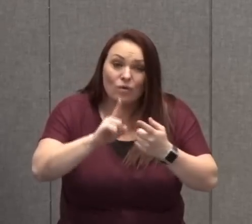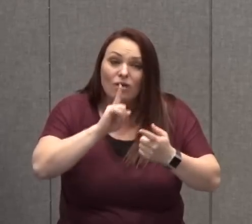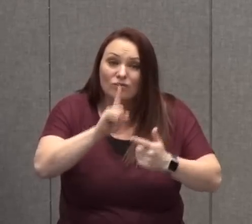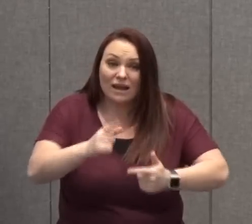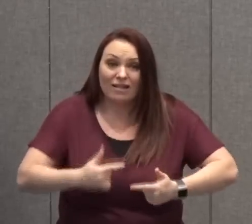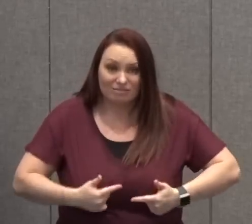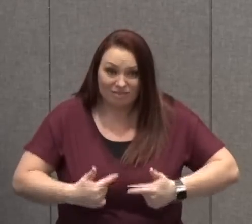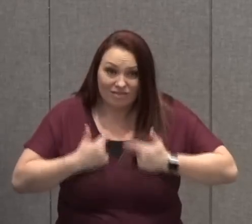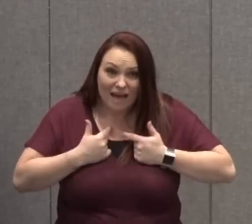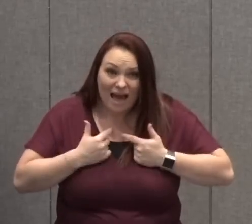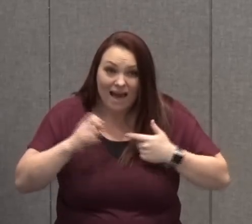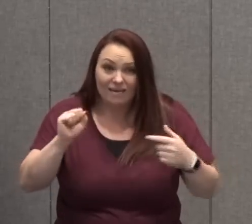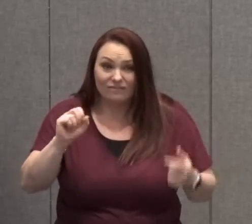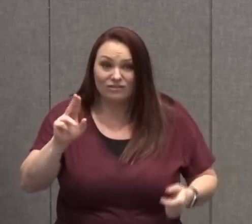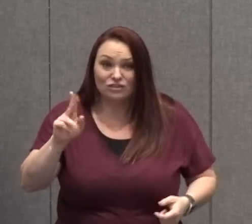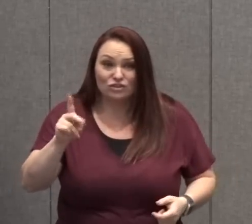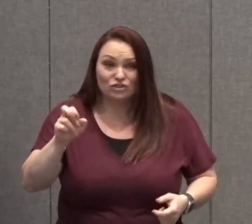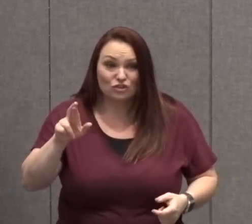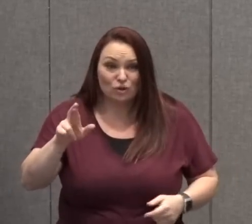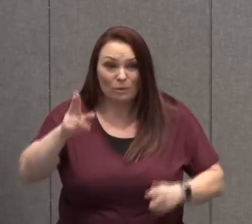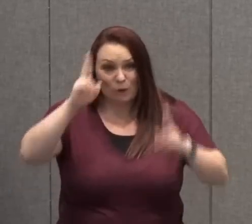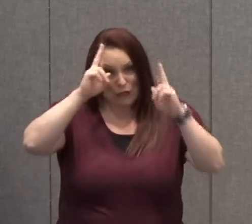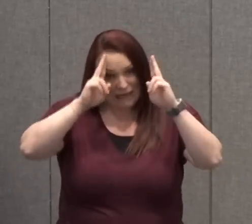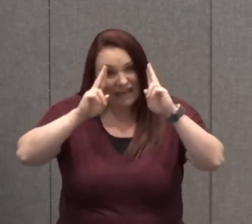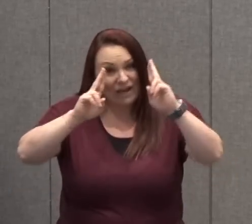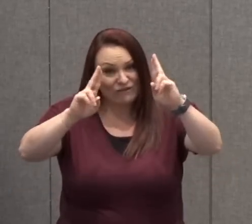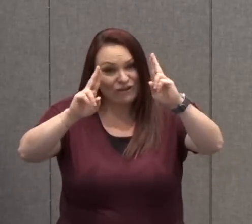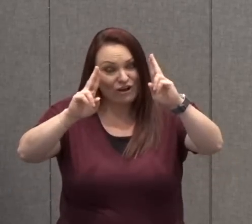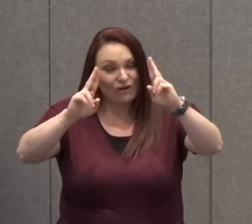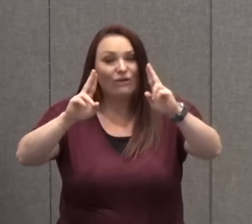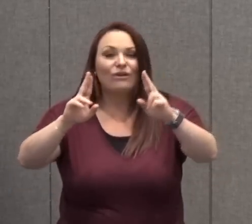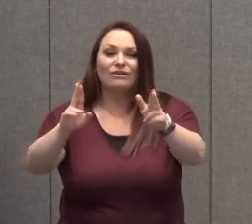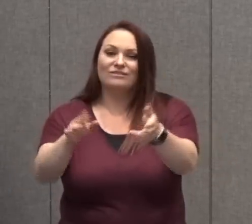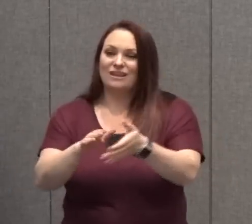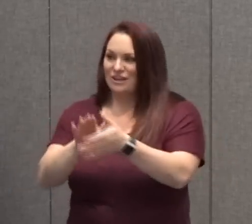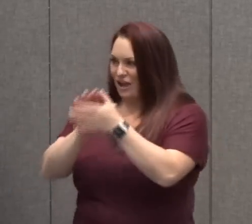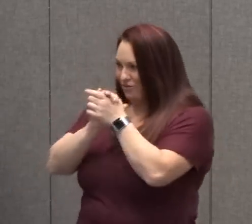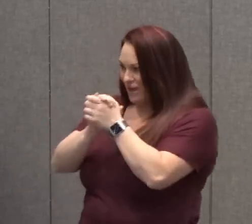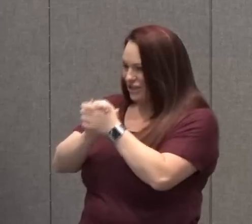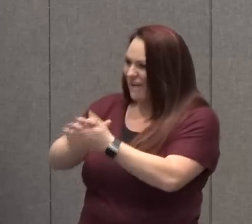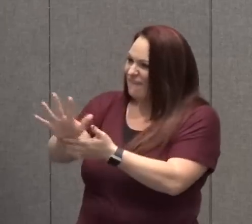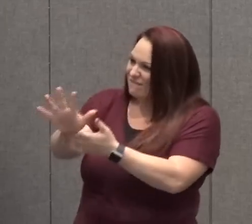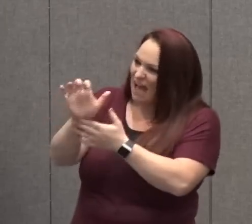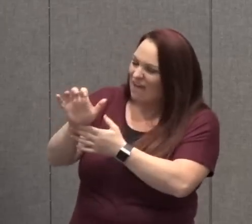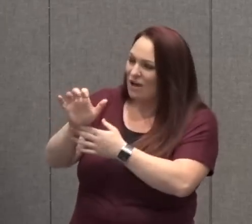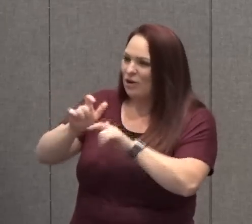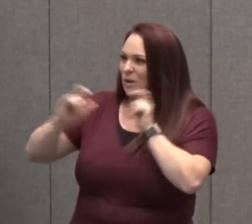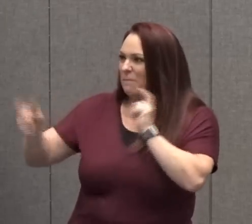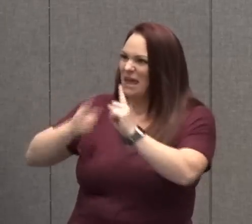congratulations Ms. Martindale that is 500 big ones